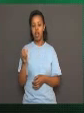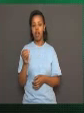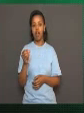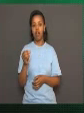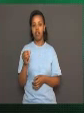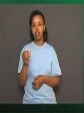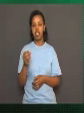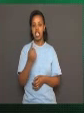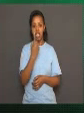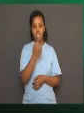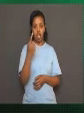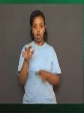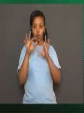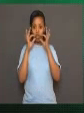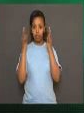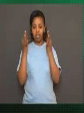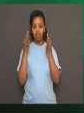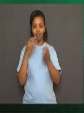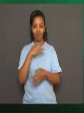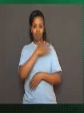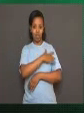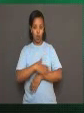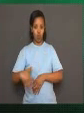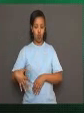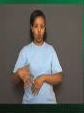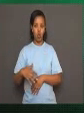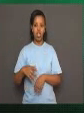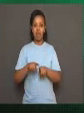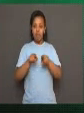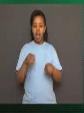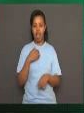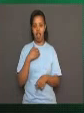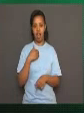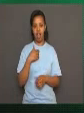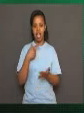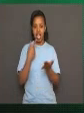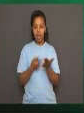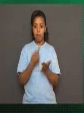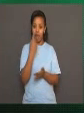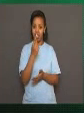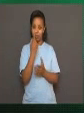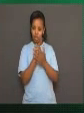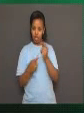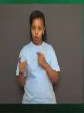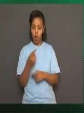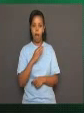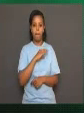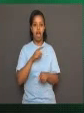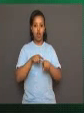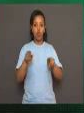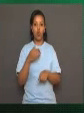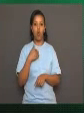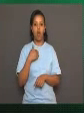fur of each cat is different, there is one particular feature that some of the